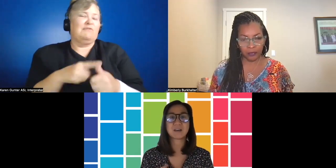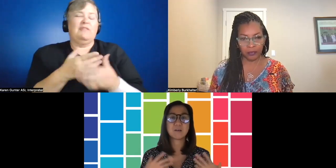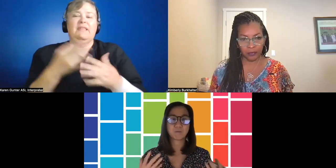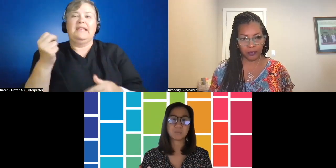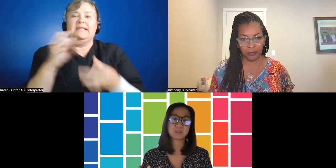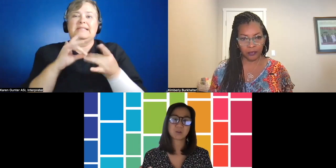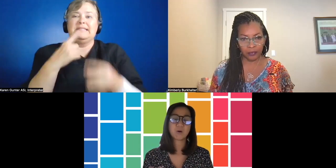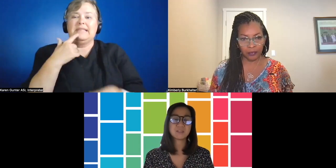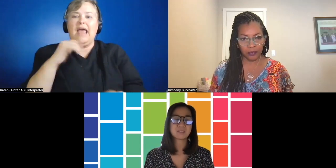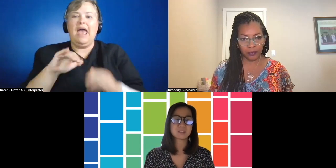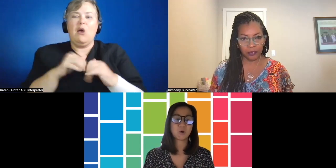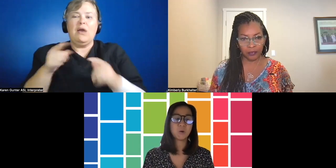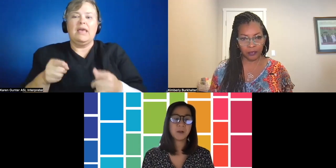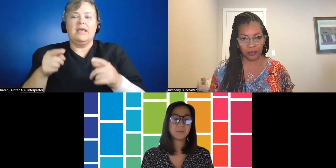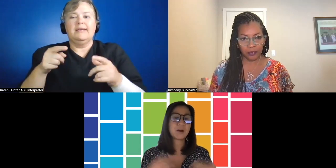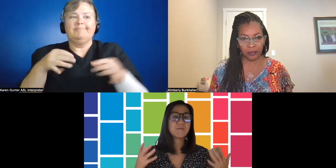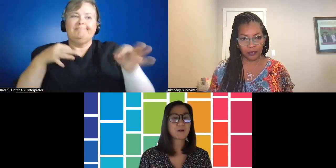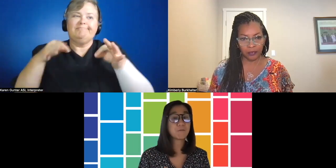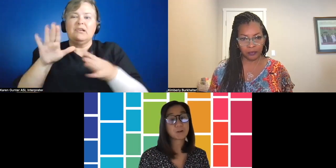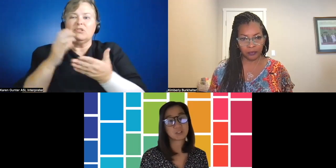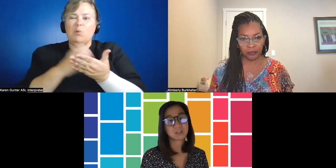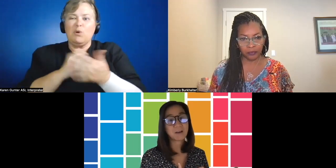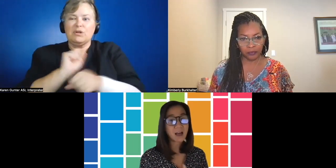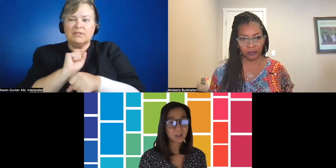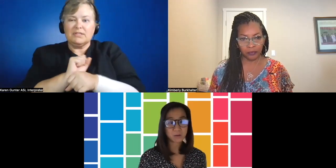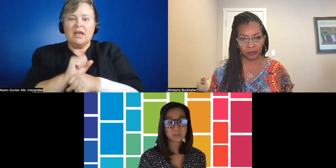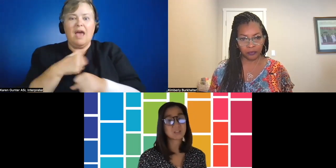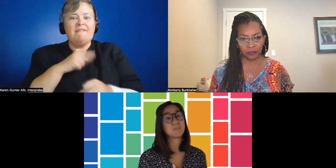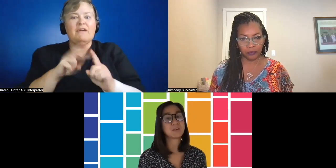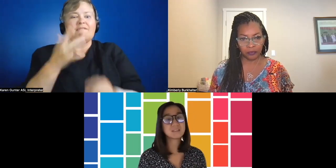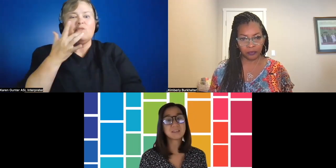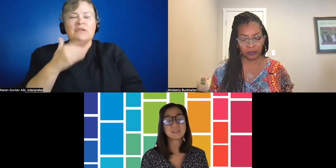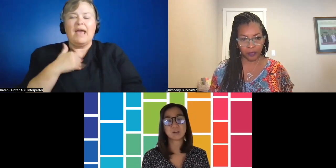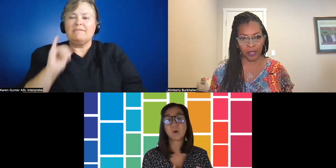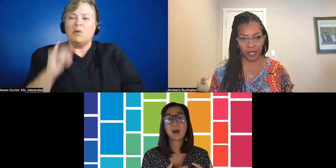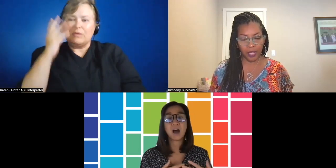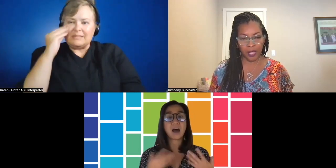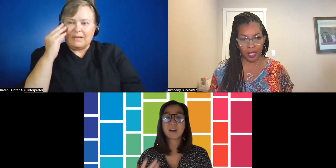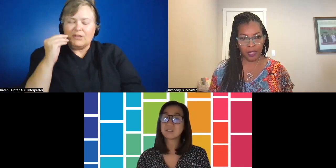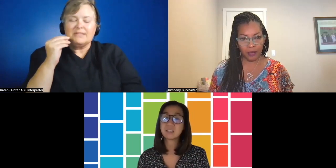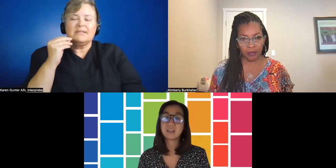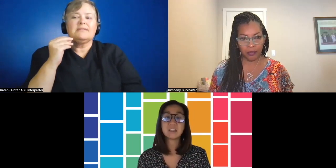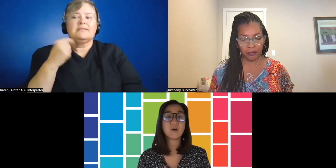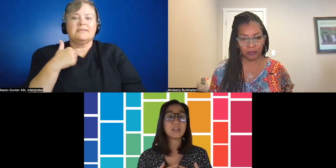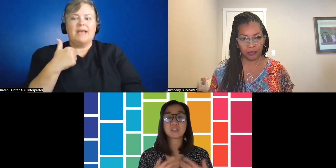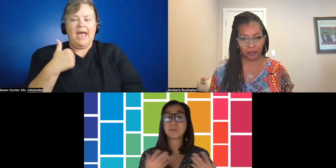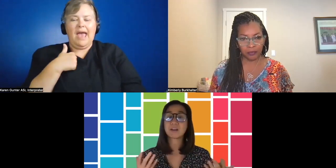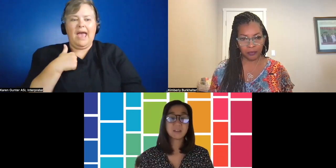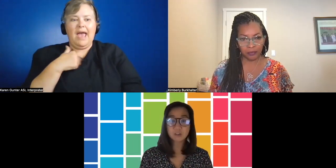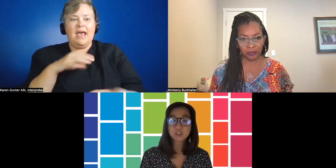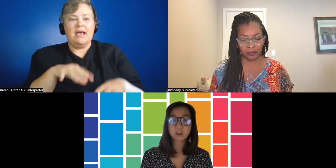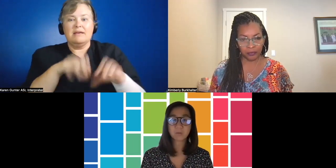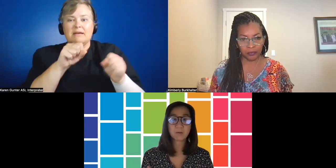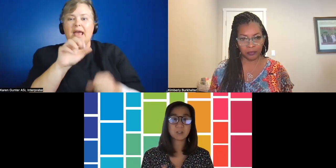was how he framed his course. And so, I feel very fortunate to have had those experiences. I got to take, Asian